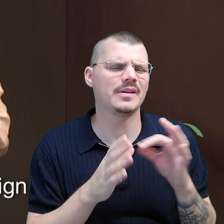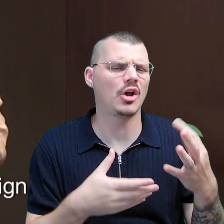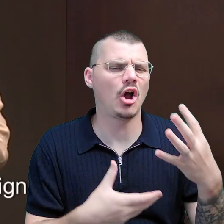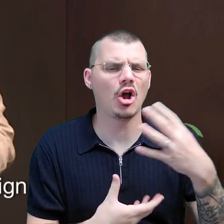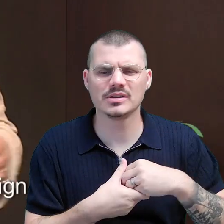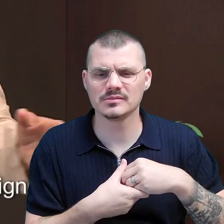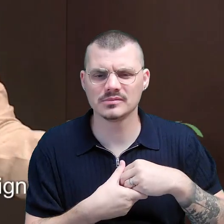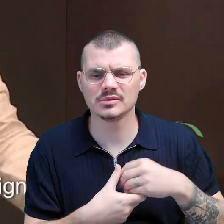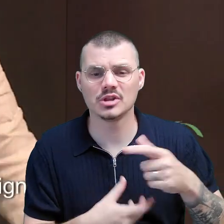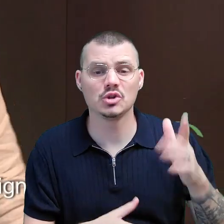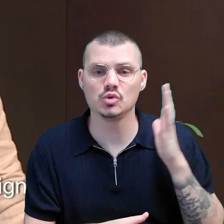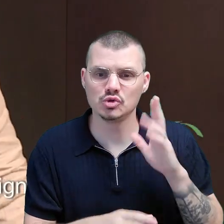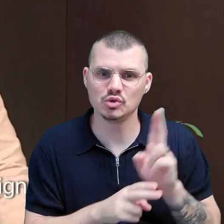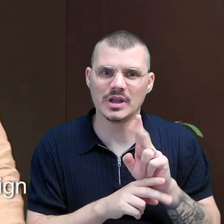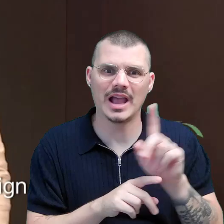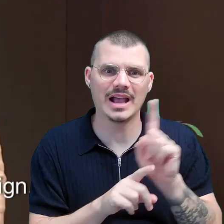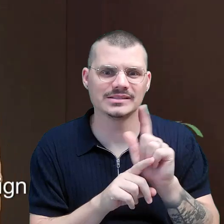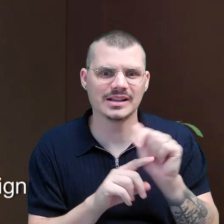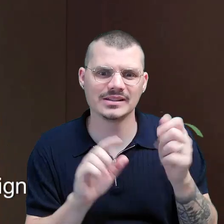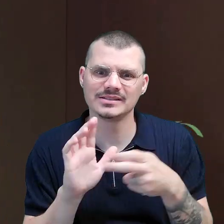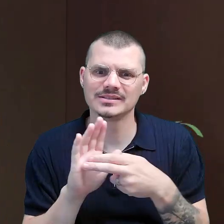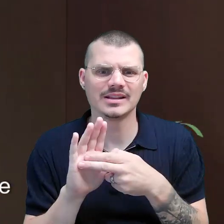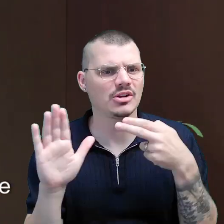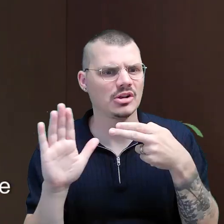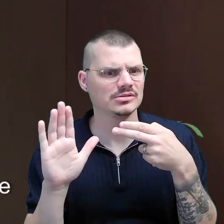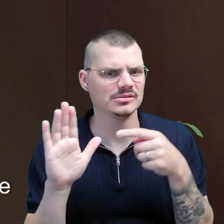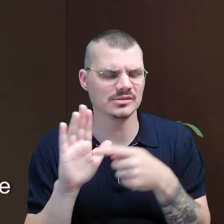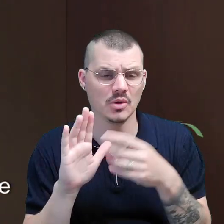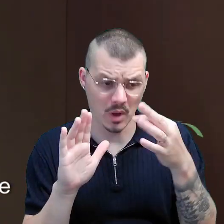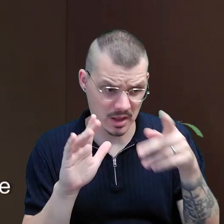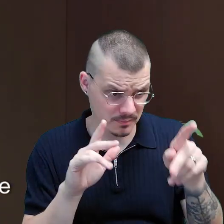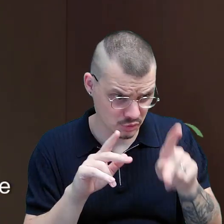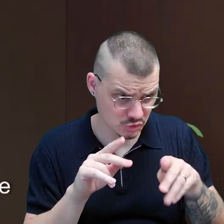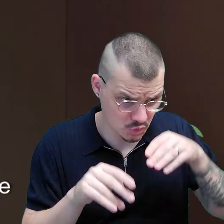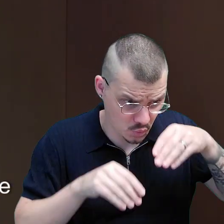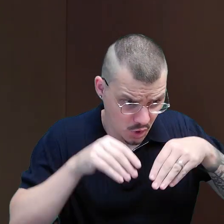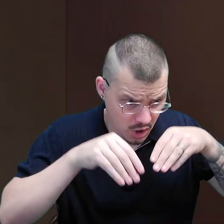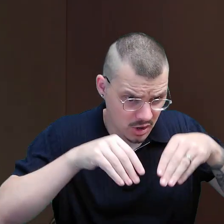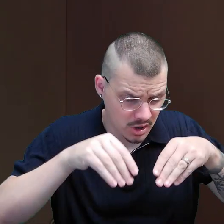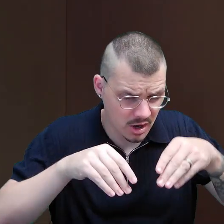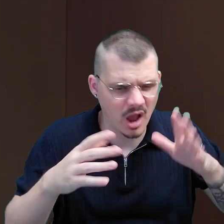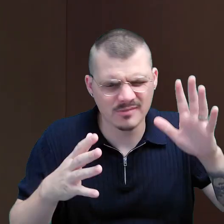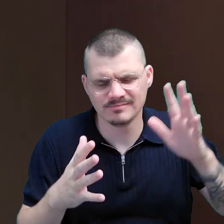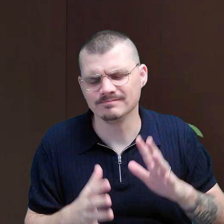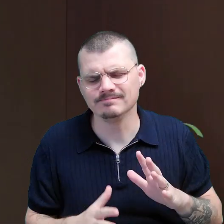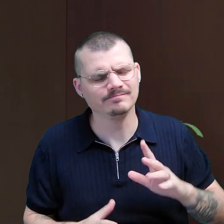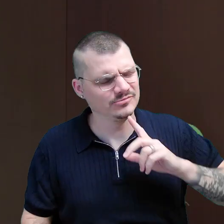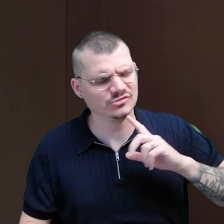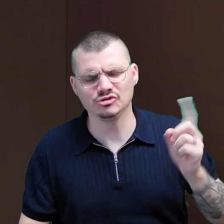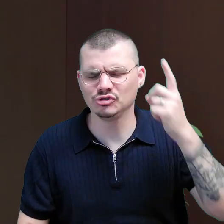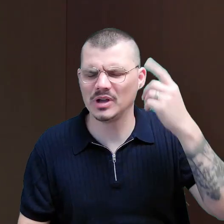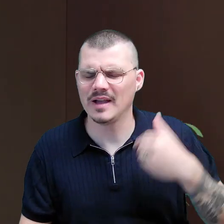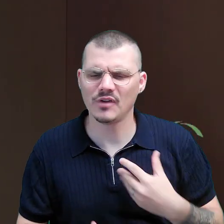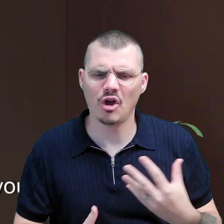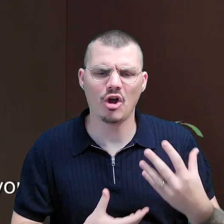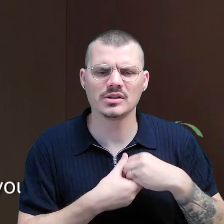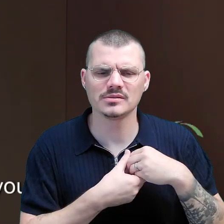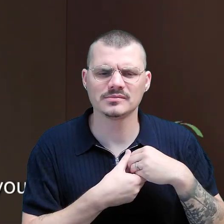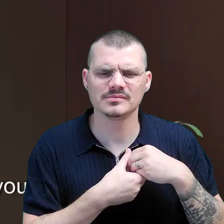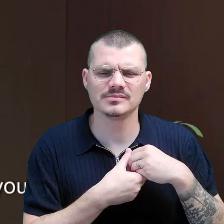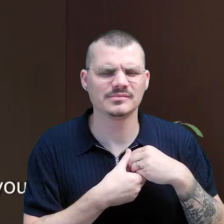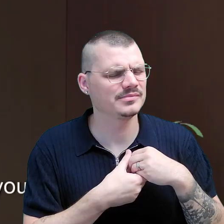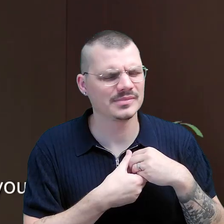And in fact, they used it as a diagnostic sign. So-and-so walks on their toes, so we're pretty sure they have autism.